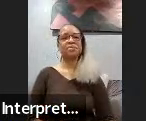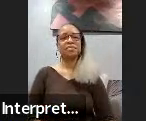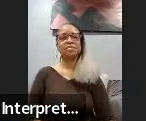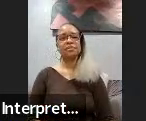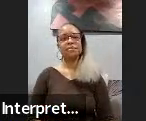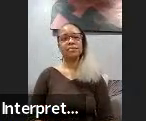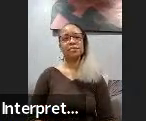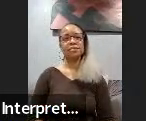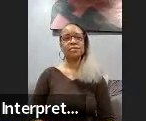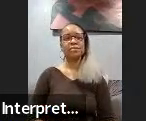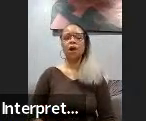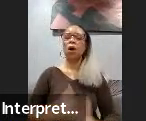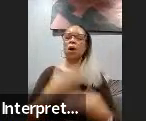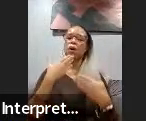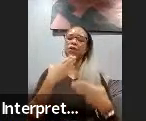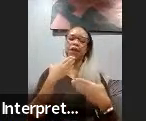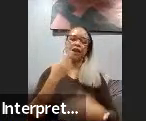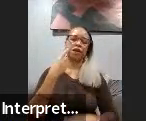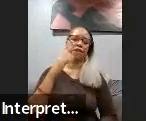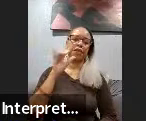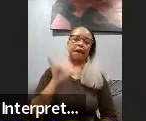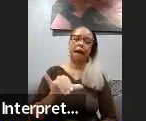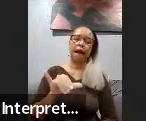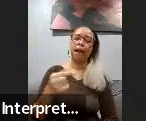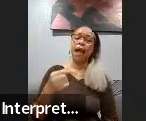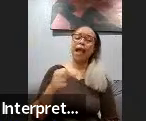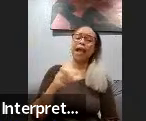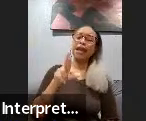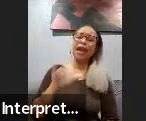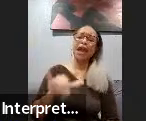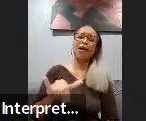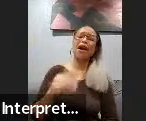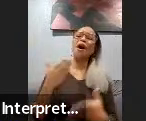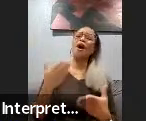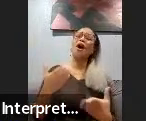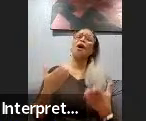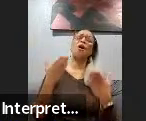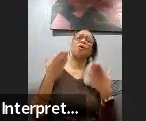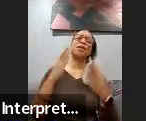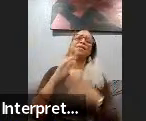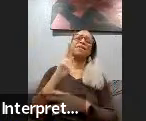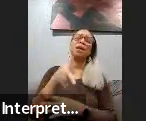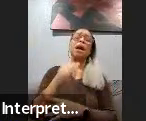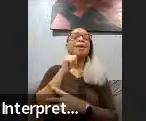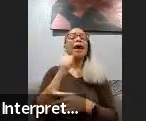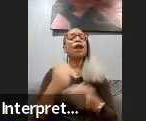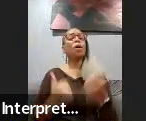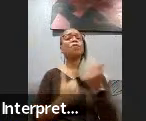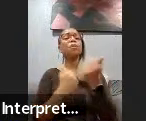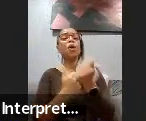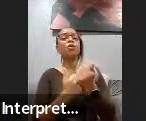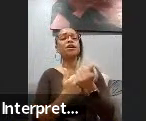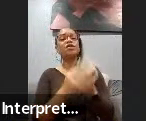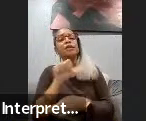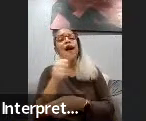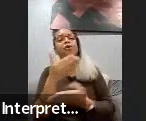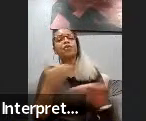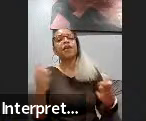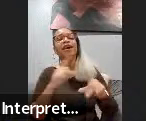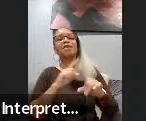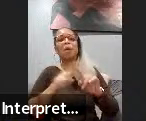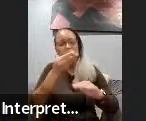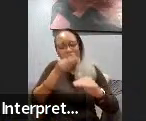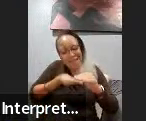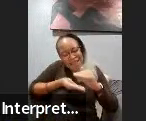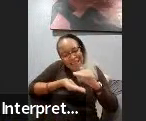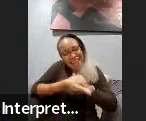Yeah, thanks for all that. And Gary, for always lifting up, not only promoting other things, but I think what's hidden in that